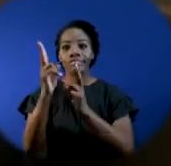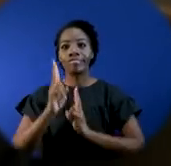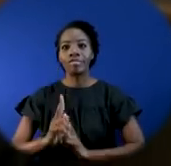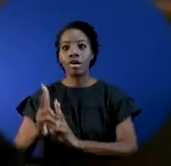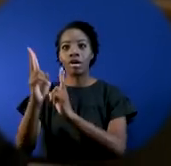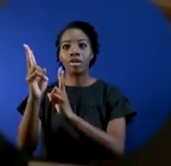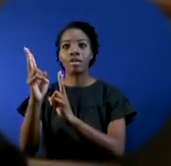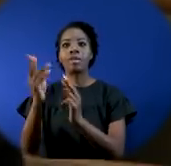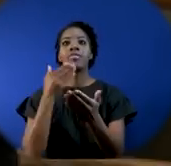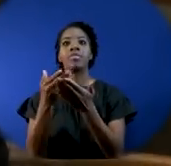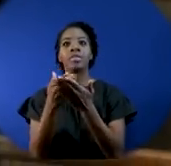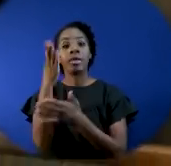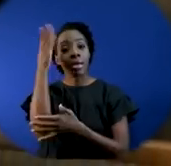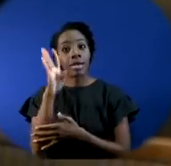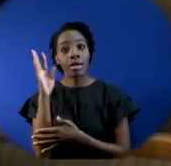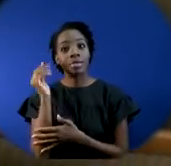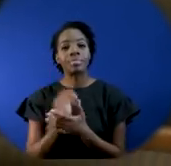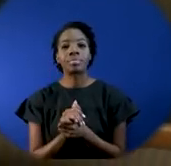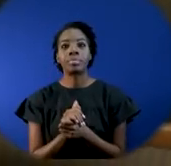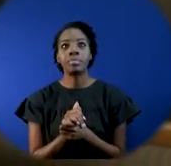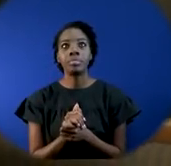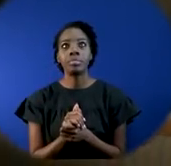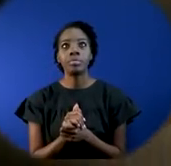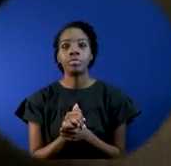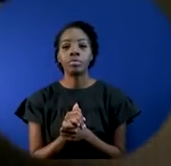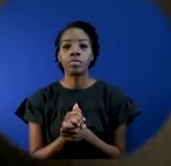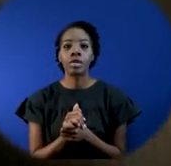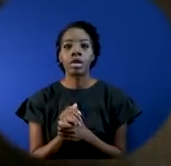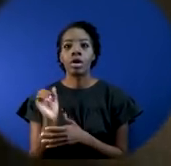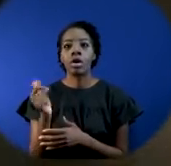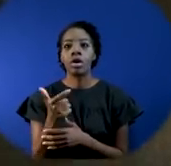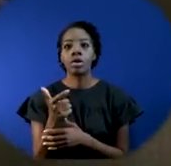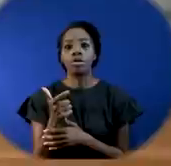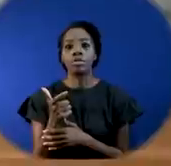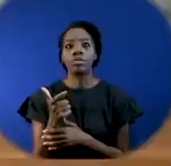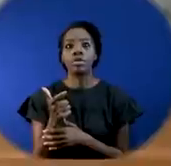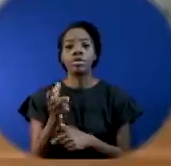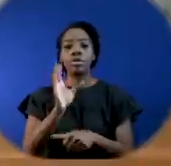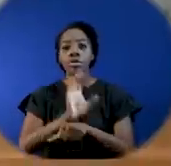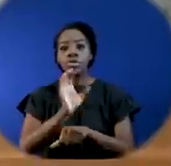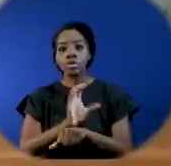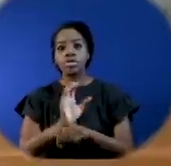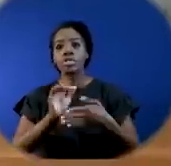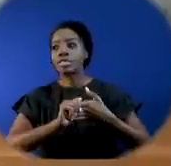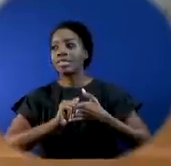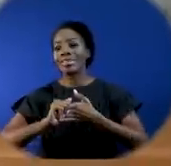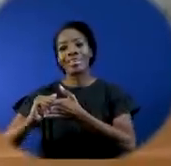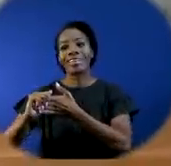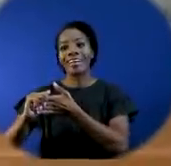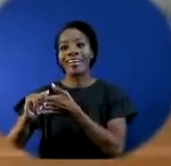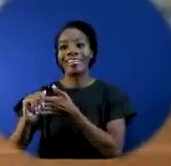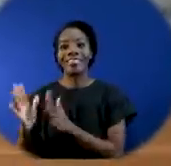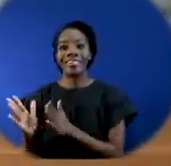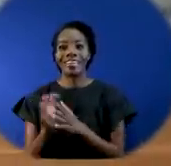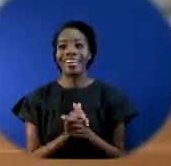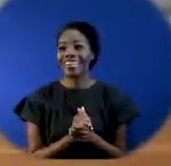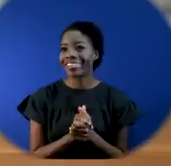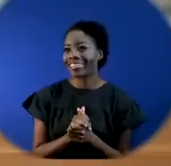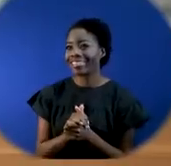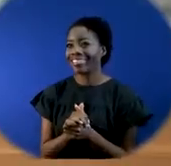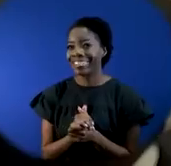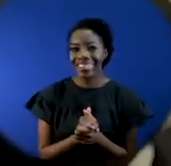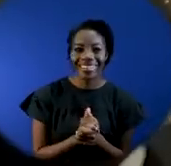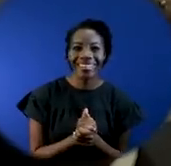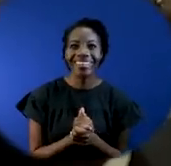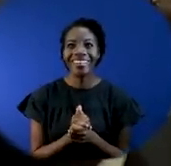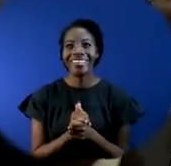God for, on behalf of our senior pastor, our founding pastor, and the entirety of the church family known